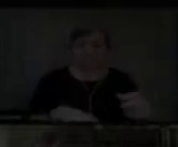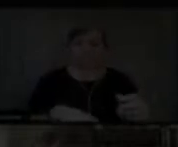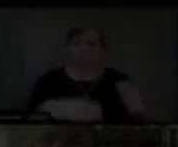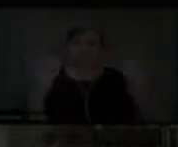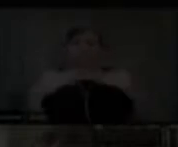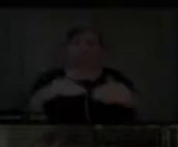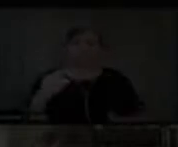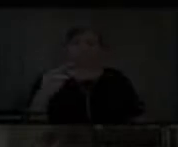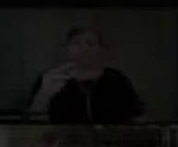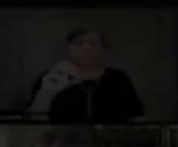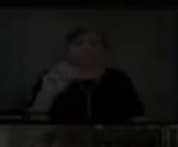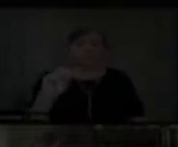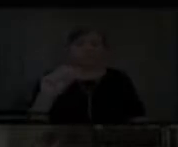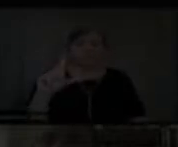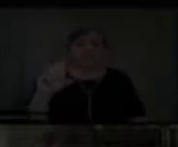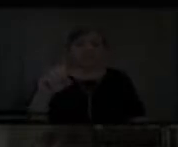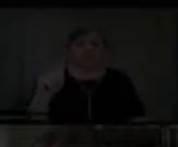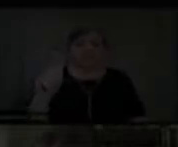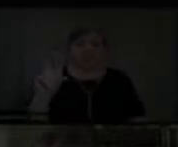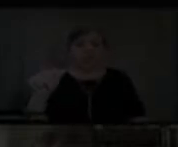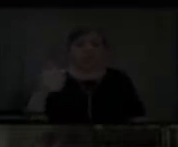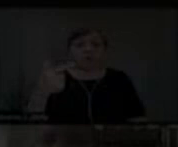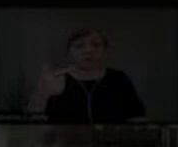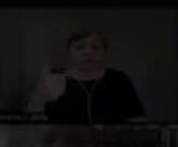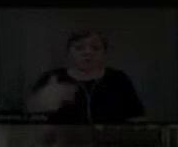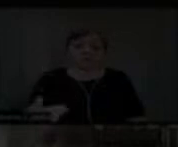Ms. Luong. Here.